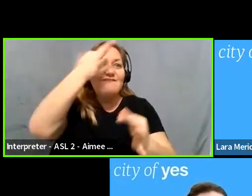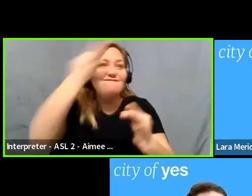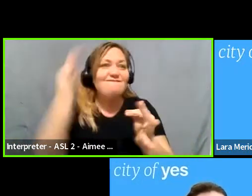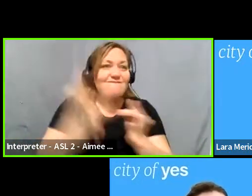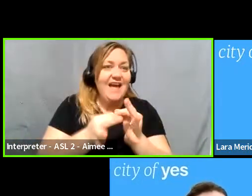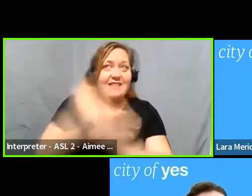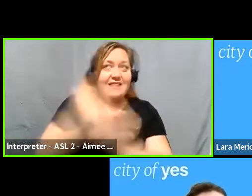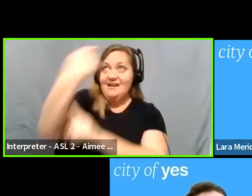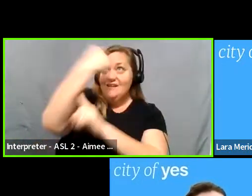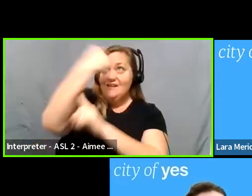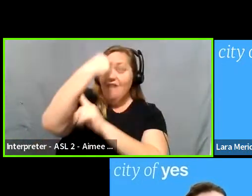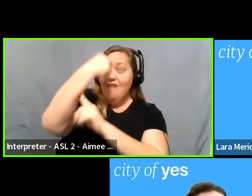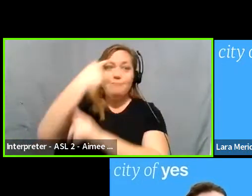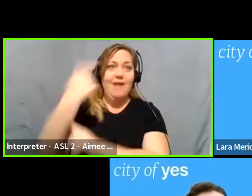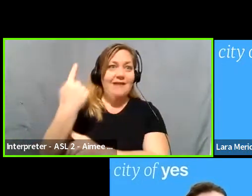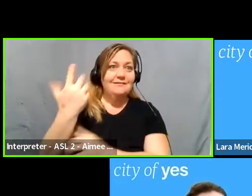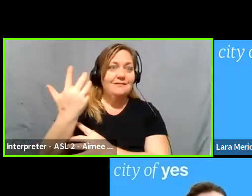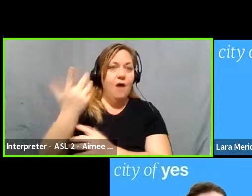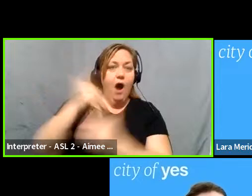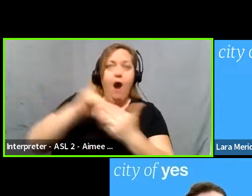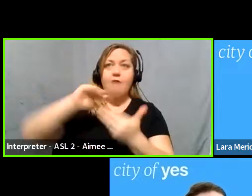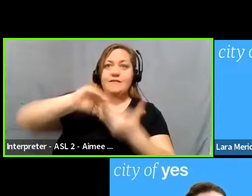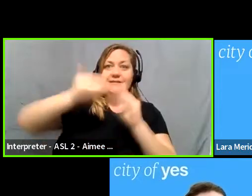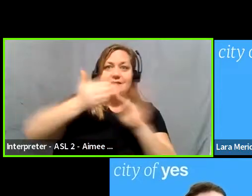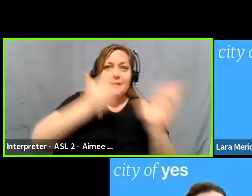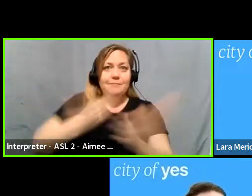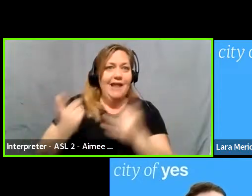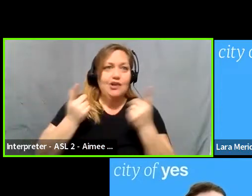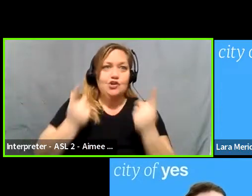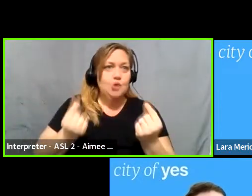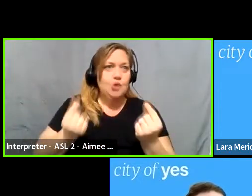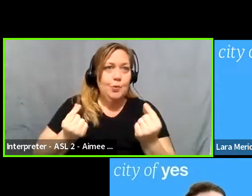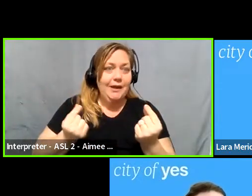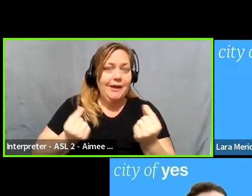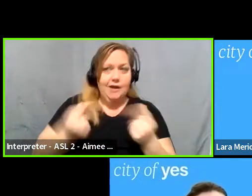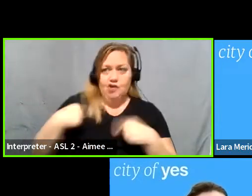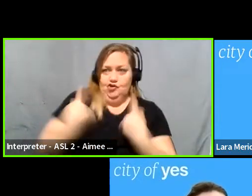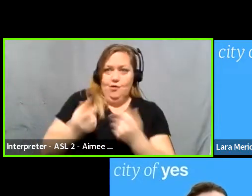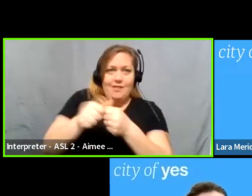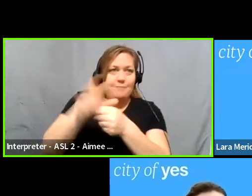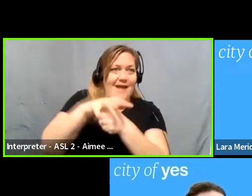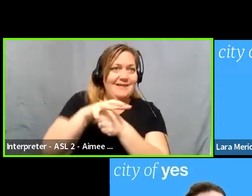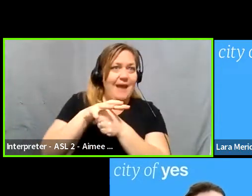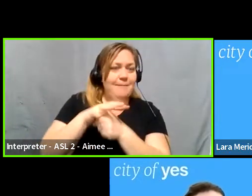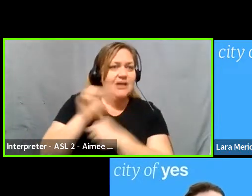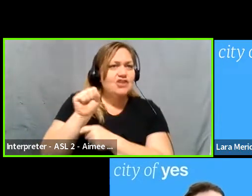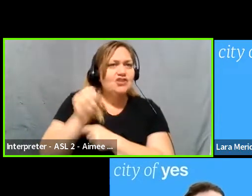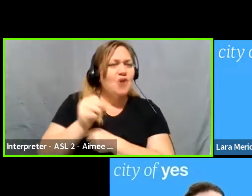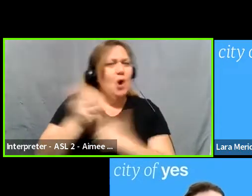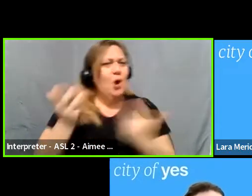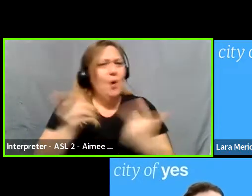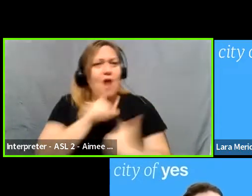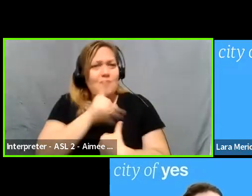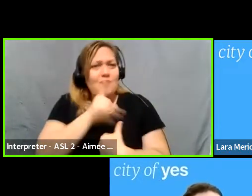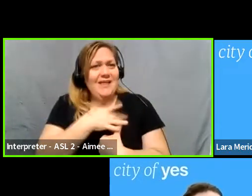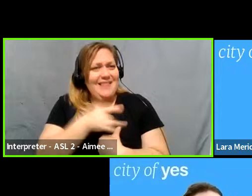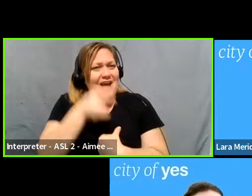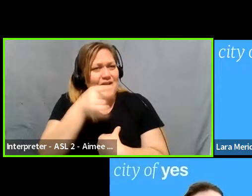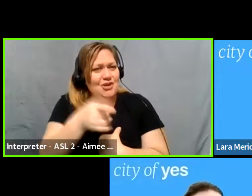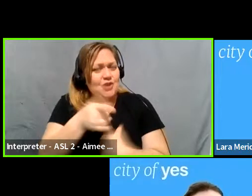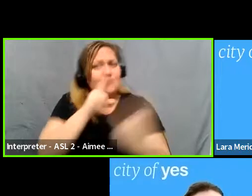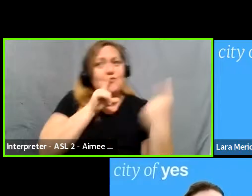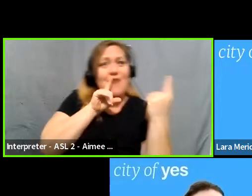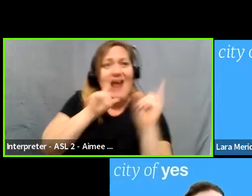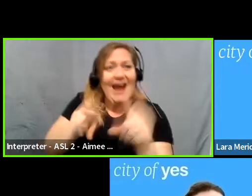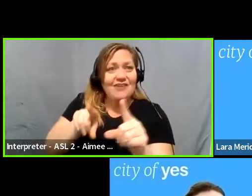government over what city planning is doing, uh, during the pandemic. And so I really like you to answer